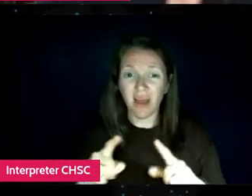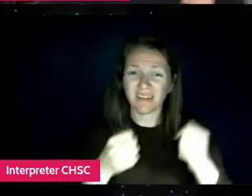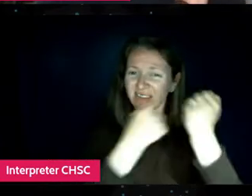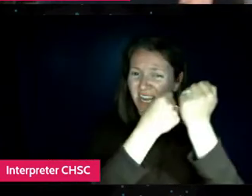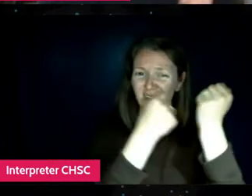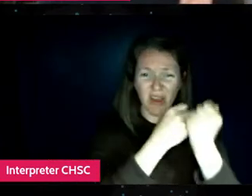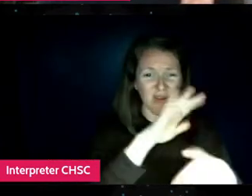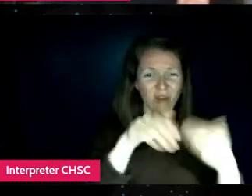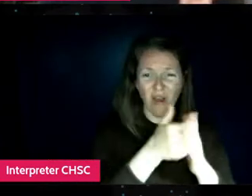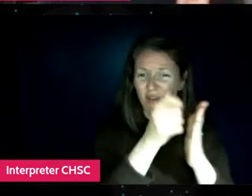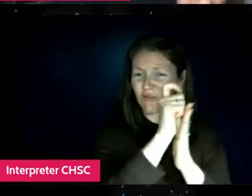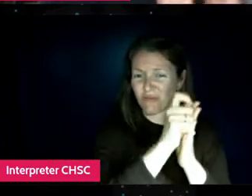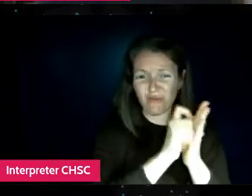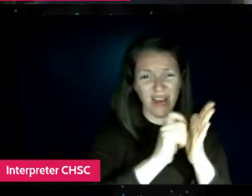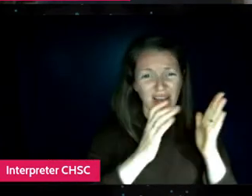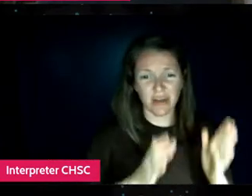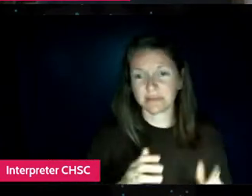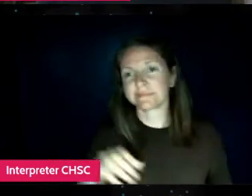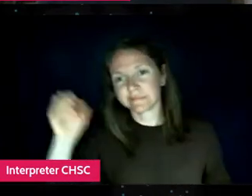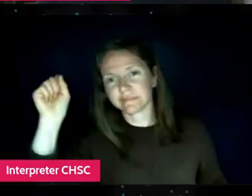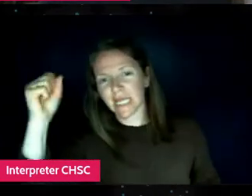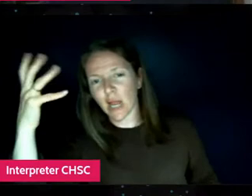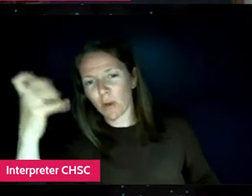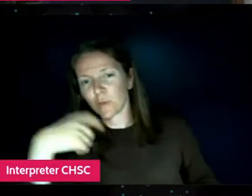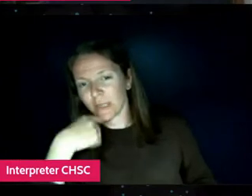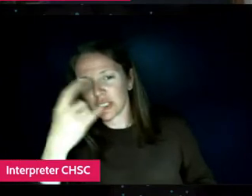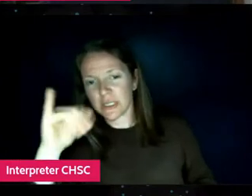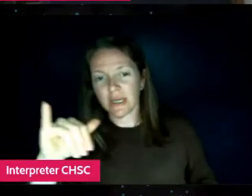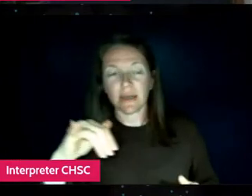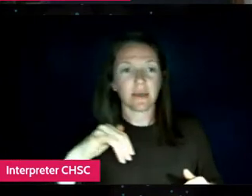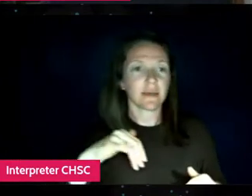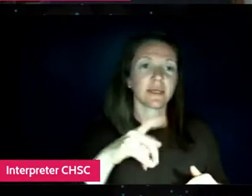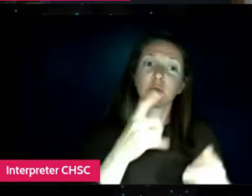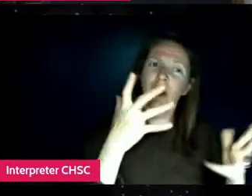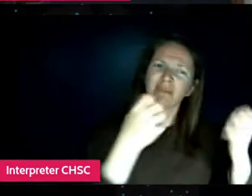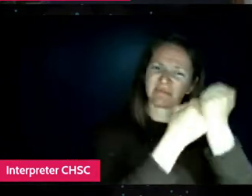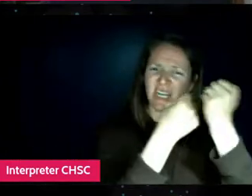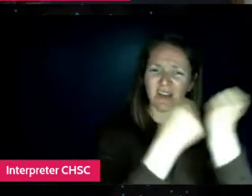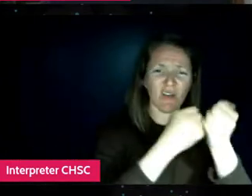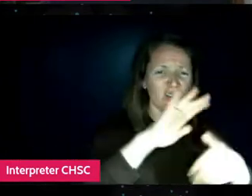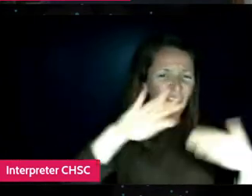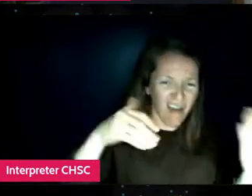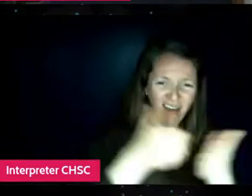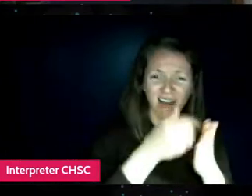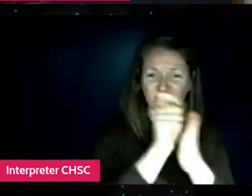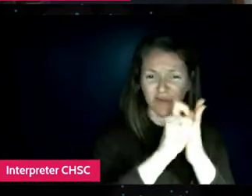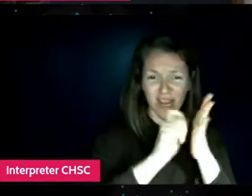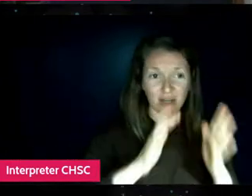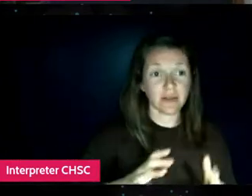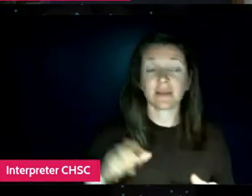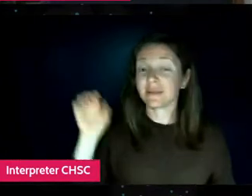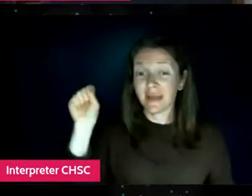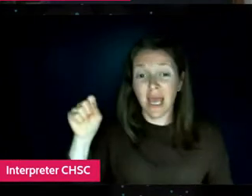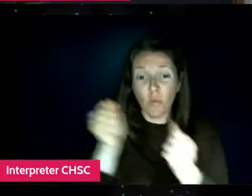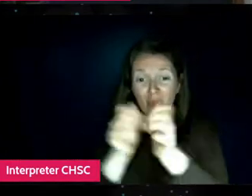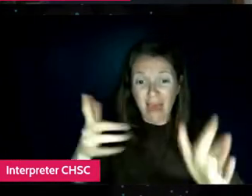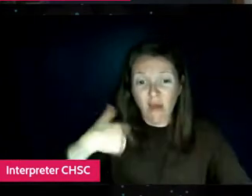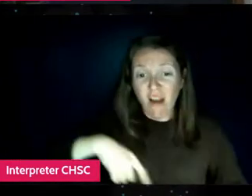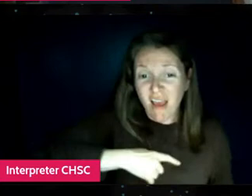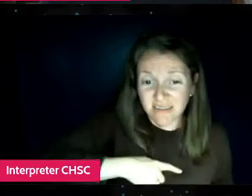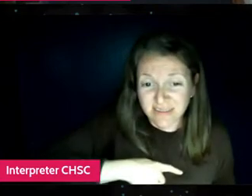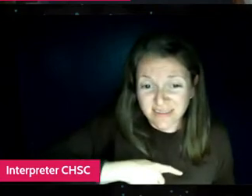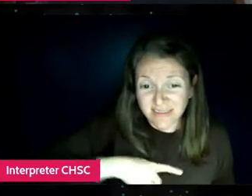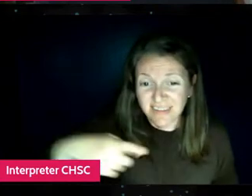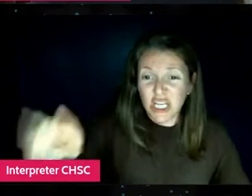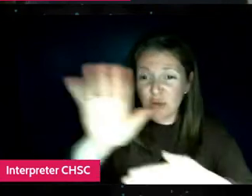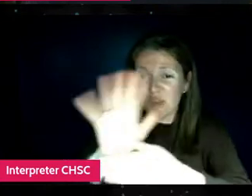to the writers. Yeah, I'm so sorry. I didn't even mention that. Yeah. So you already know, Erica. You already know. Shout out to the writers. Absolutely, because without us, this would not